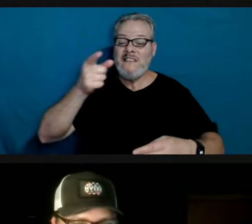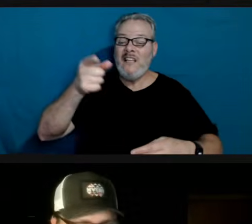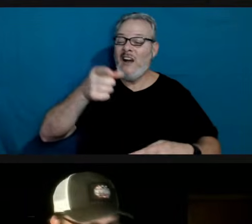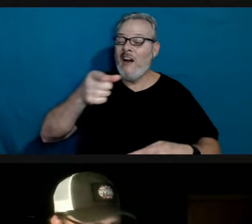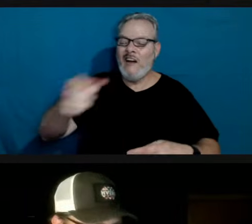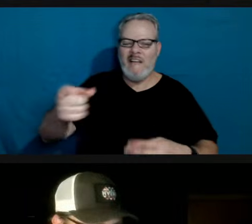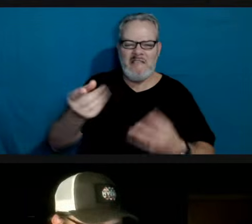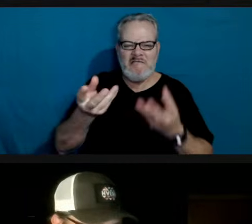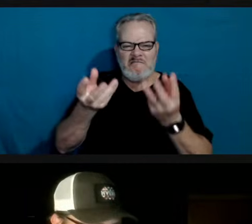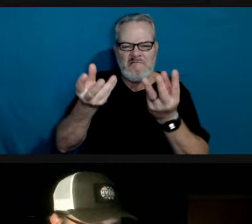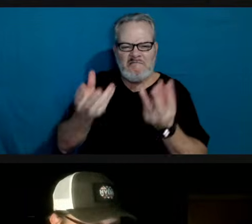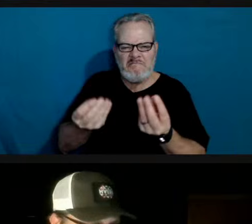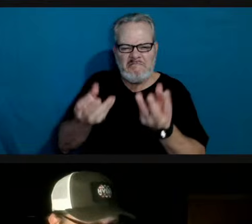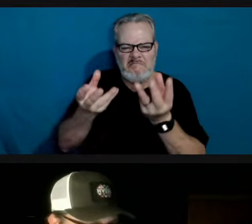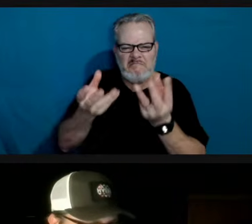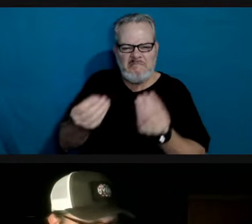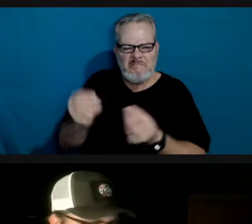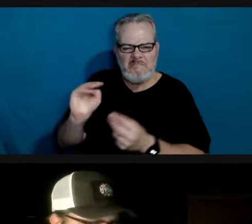that was on there.